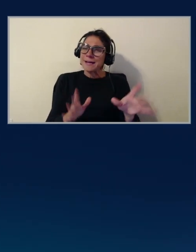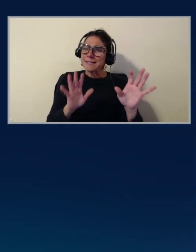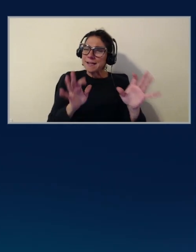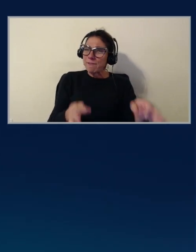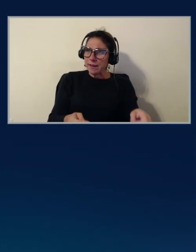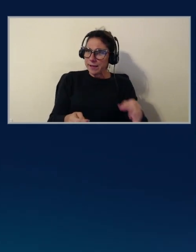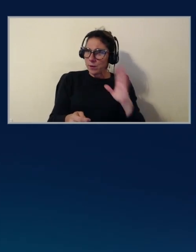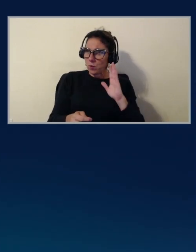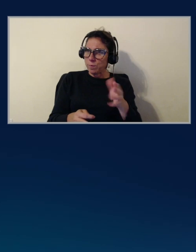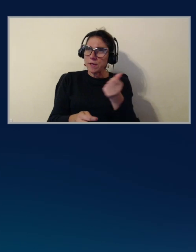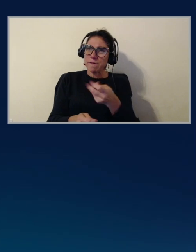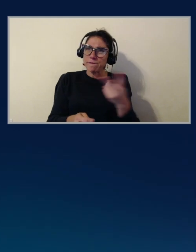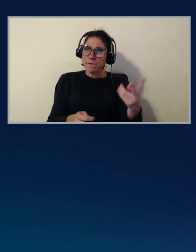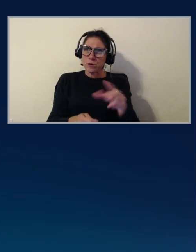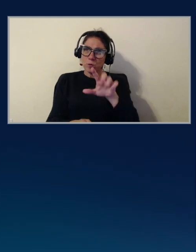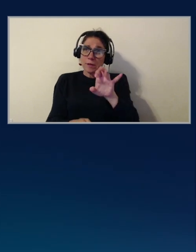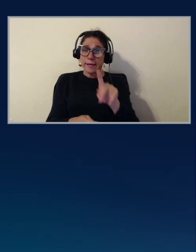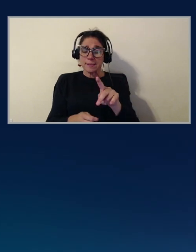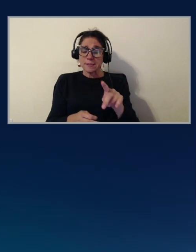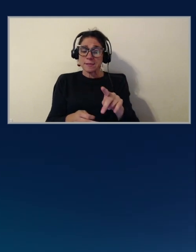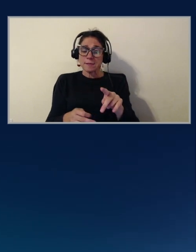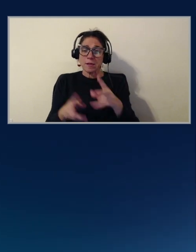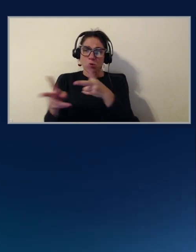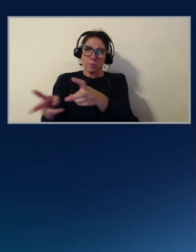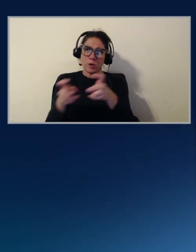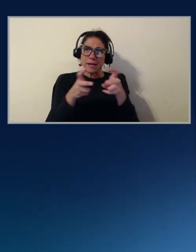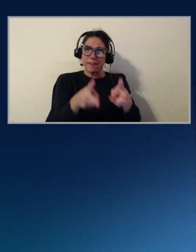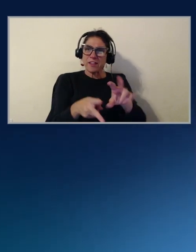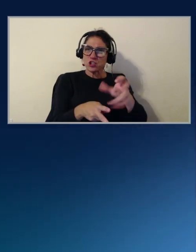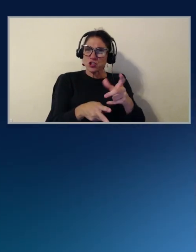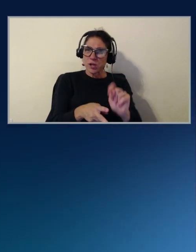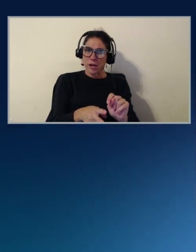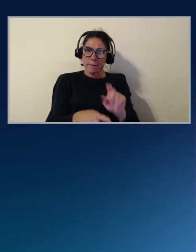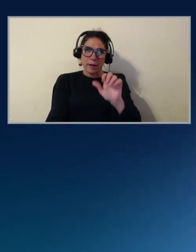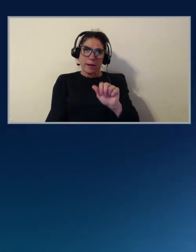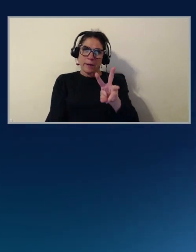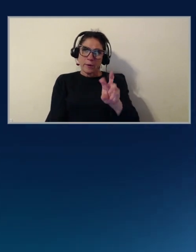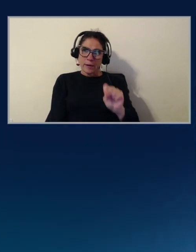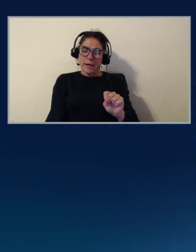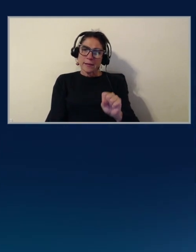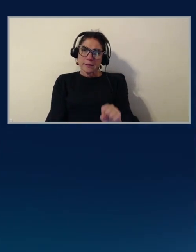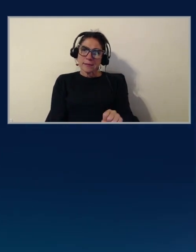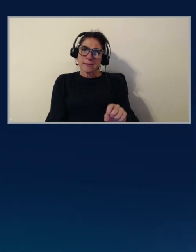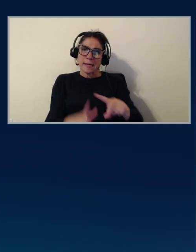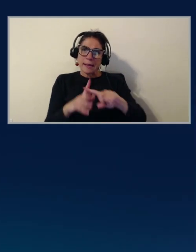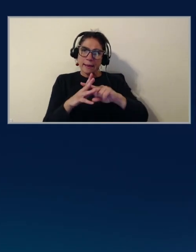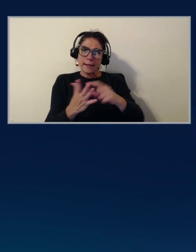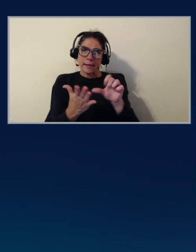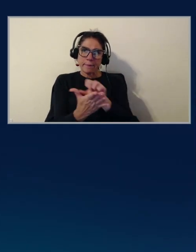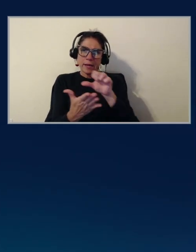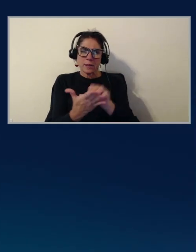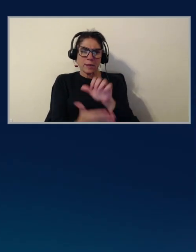going to be a few links dropped into the chat. Okay. But from AWS's landing page, I believe it's